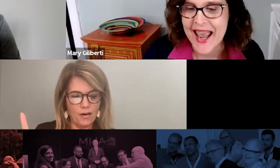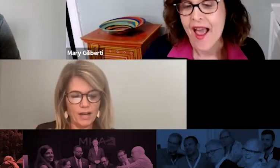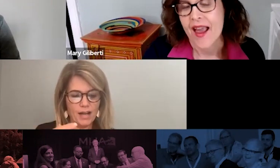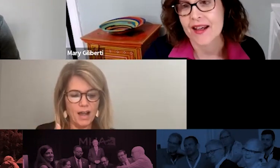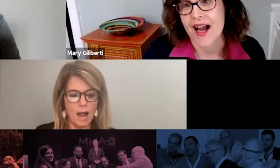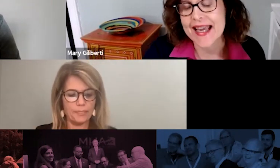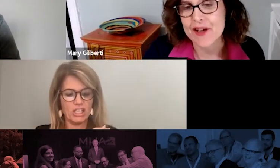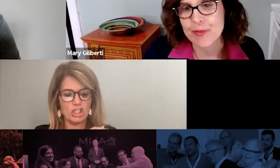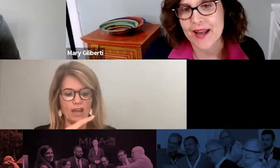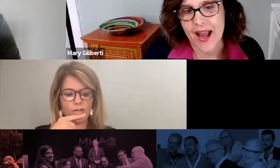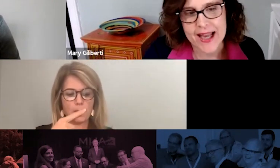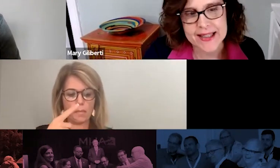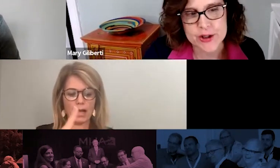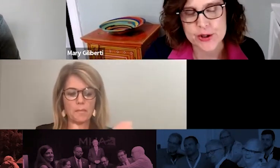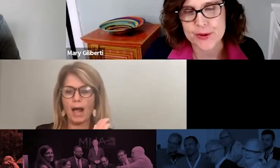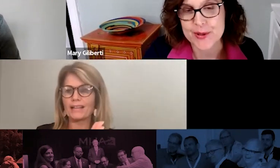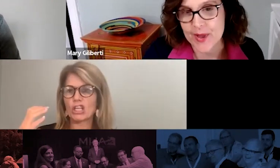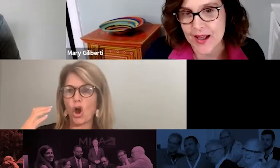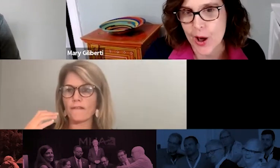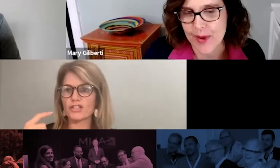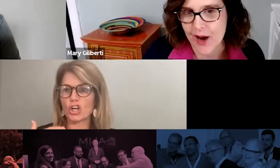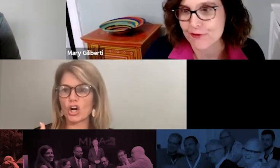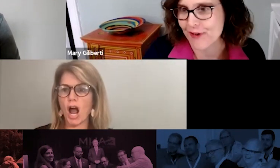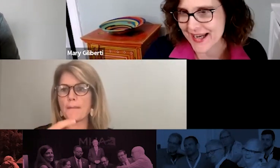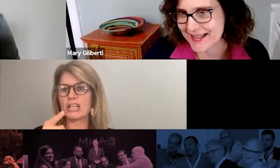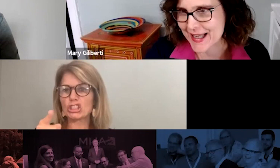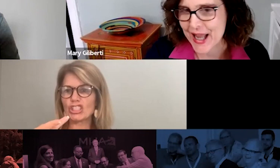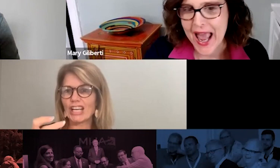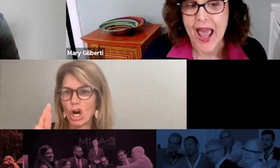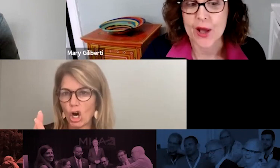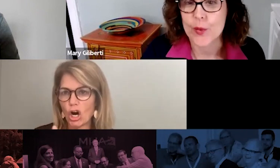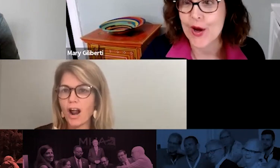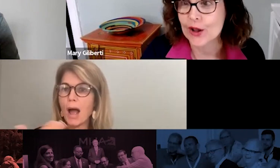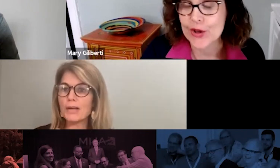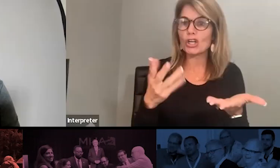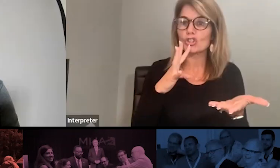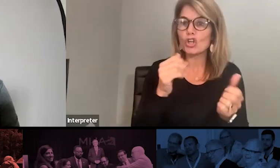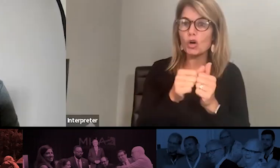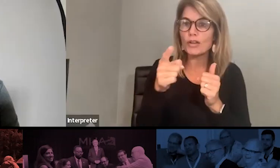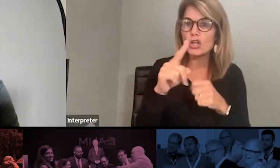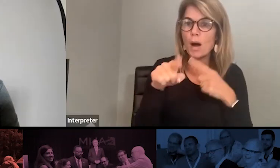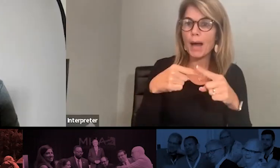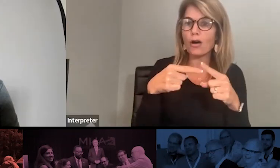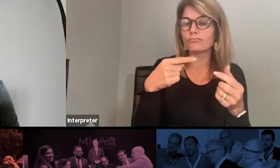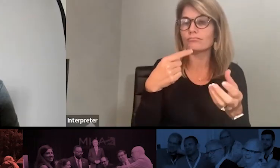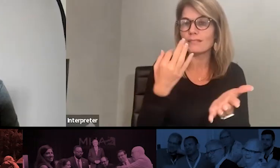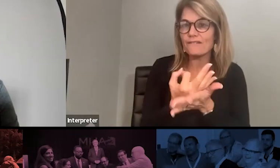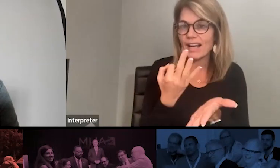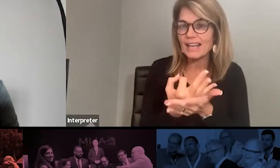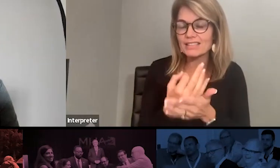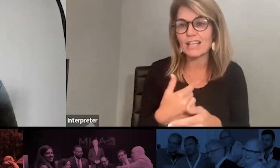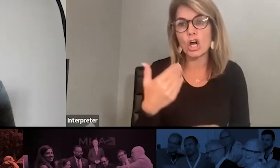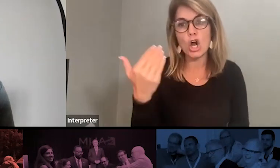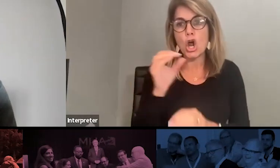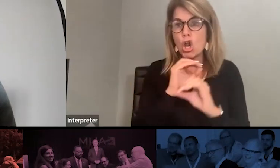pronouns. And I have been asked to speak about financing. And we all know no money,